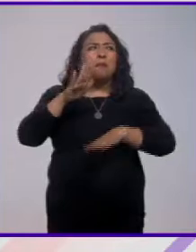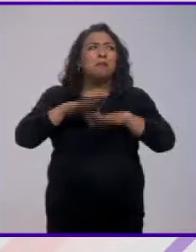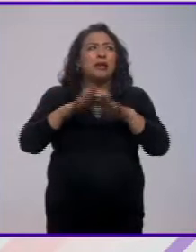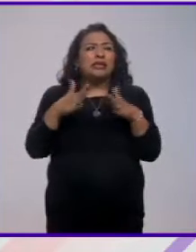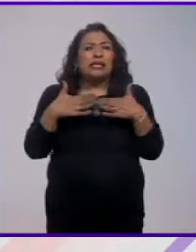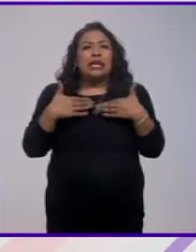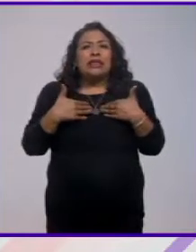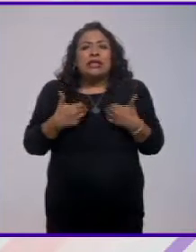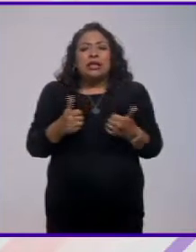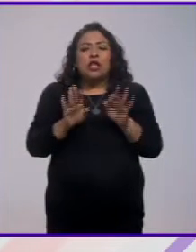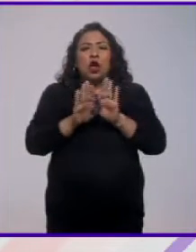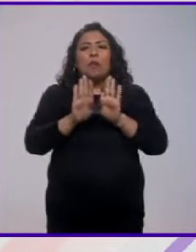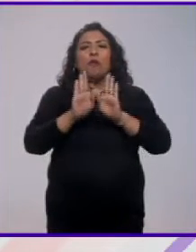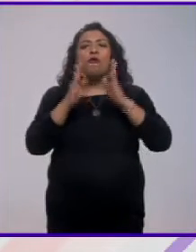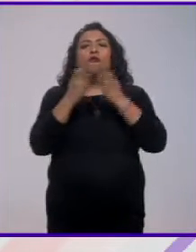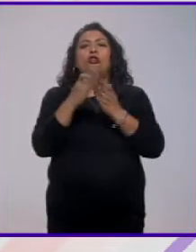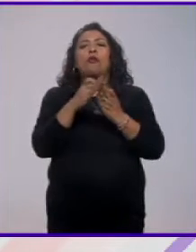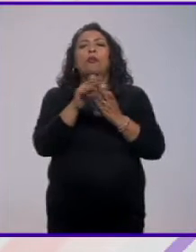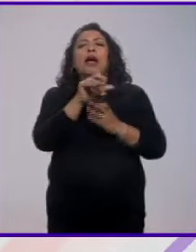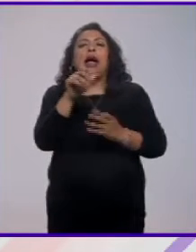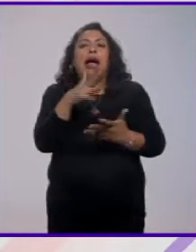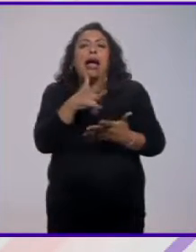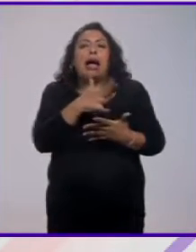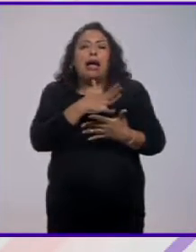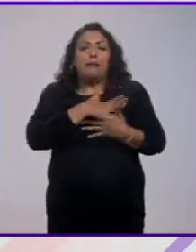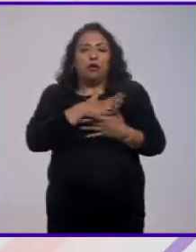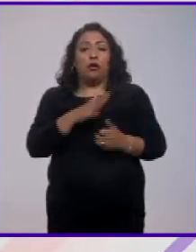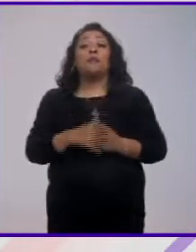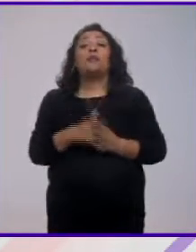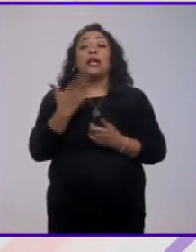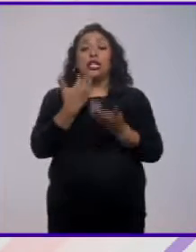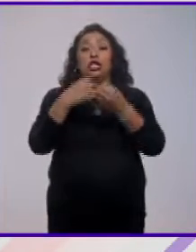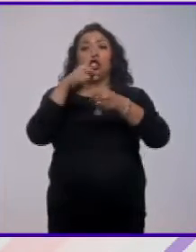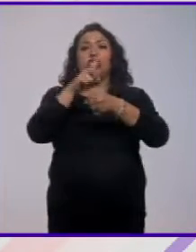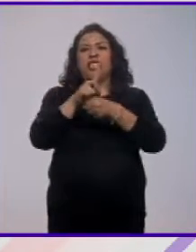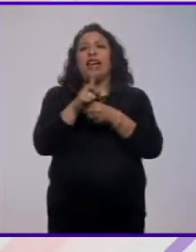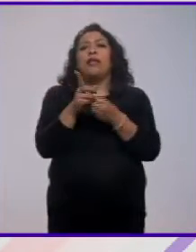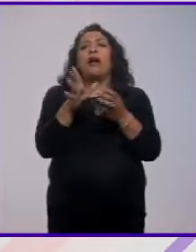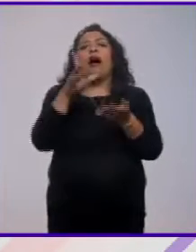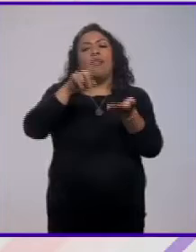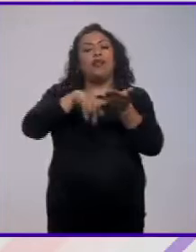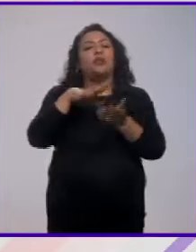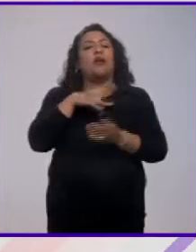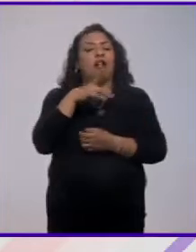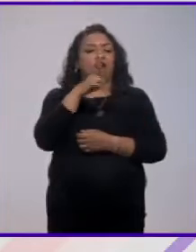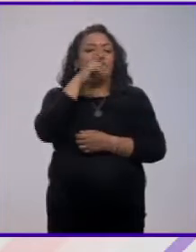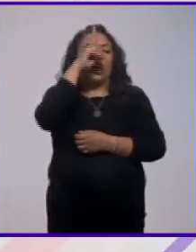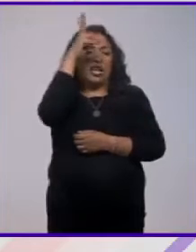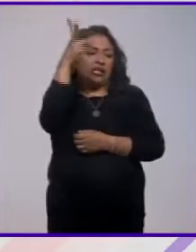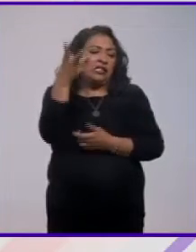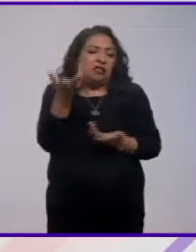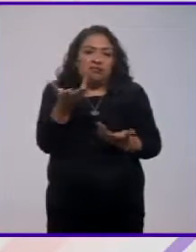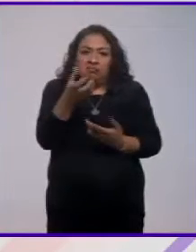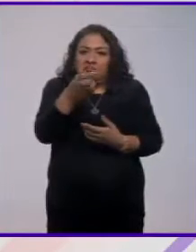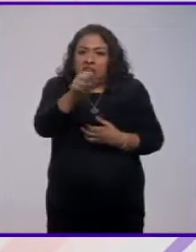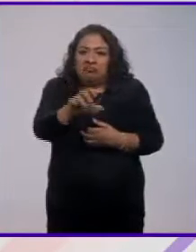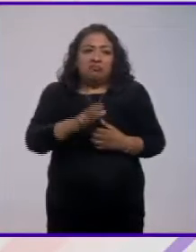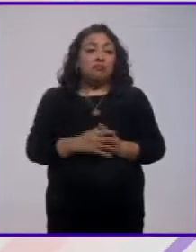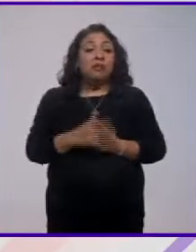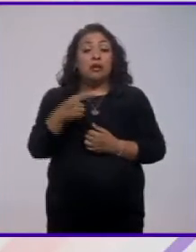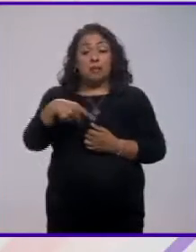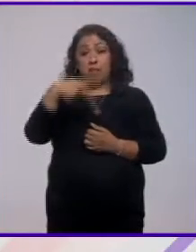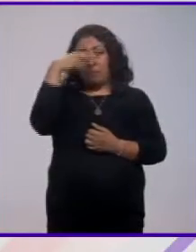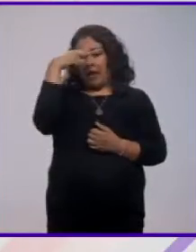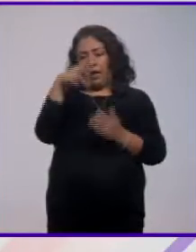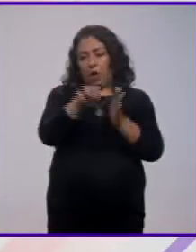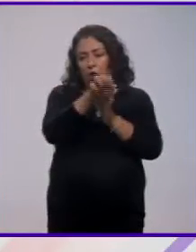more understandable than the language of love. And all our society are based on the violence. Look at Mexico